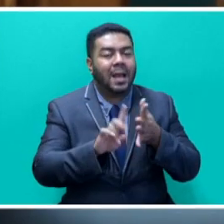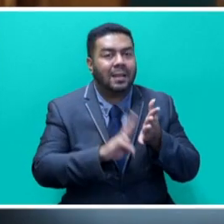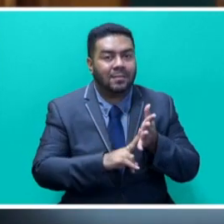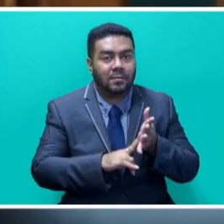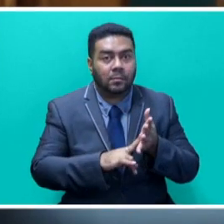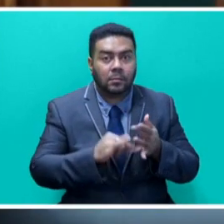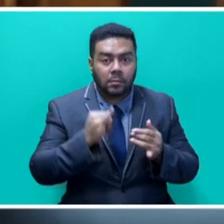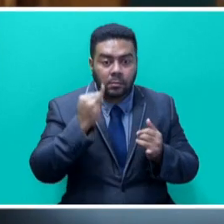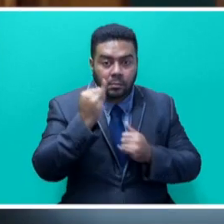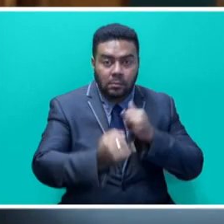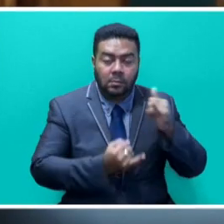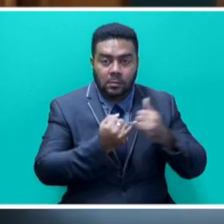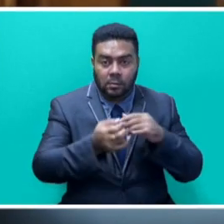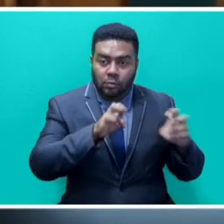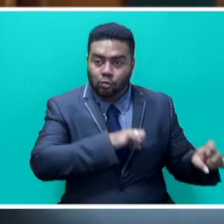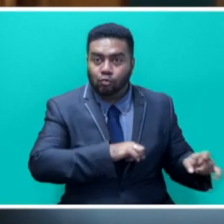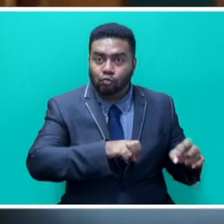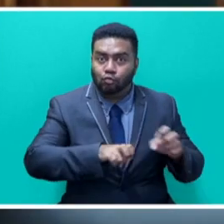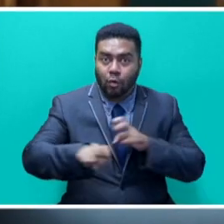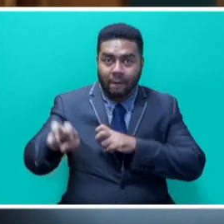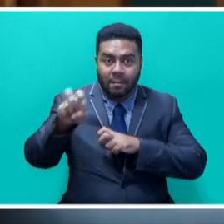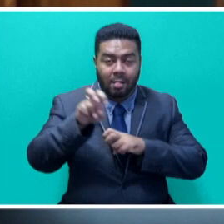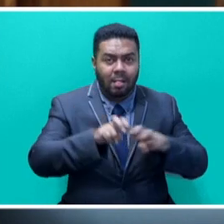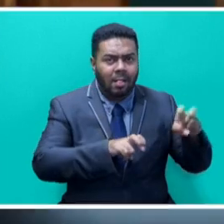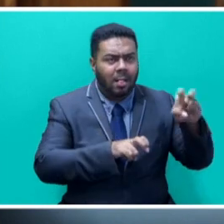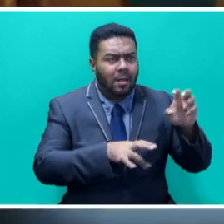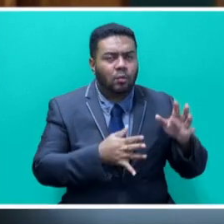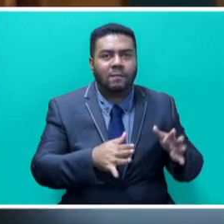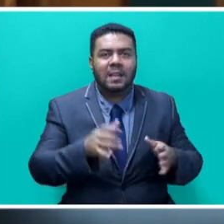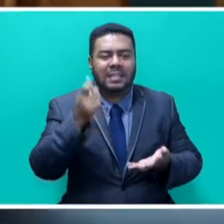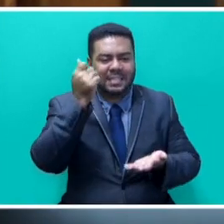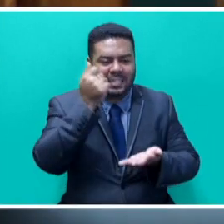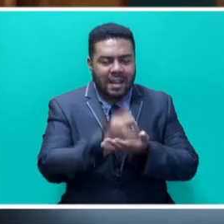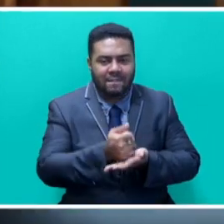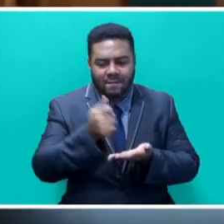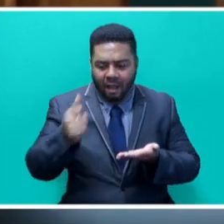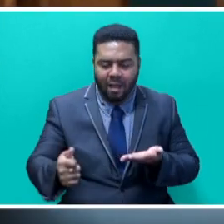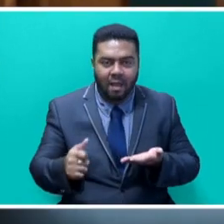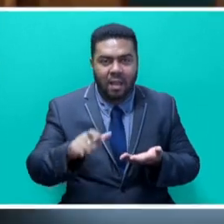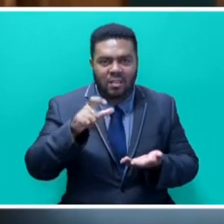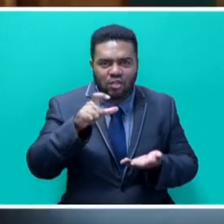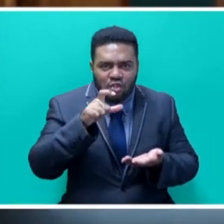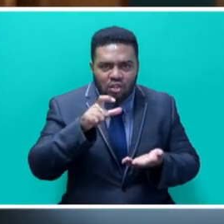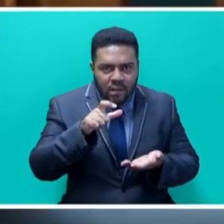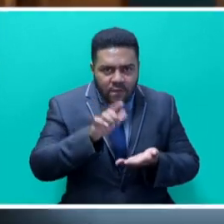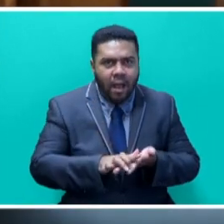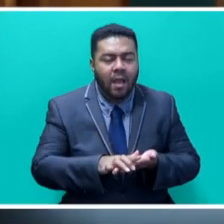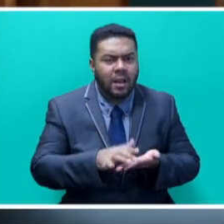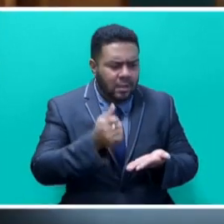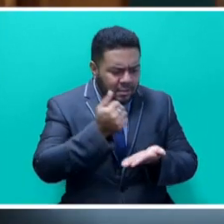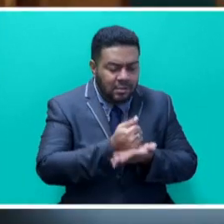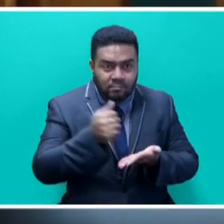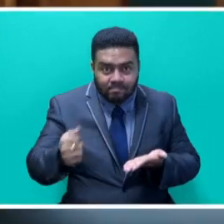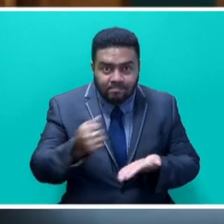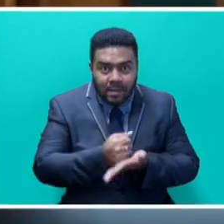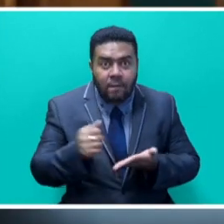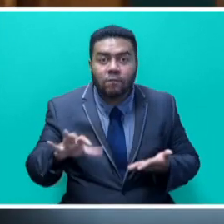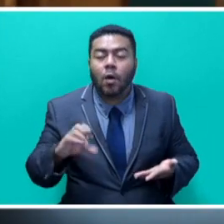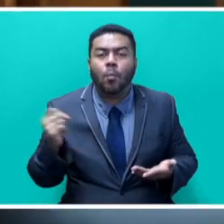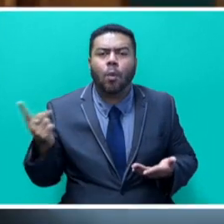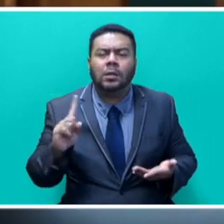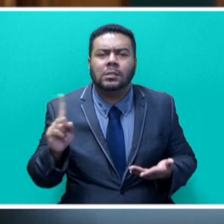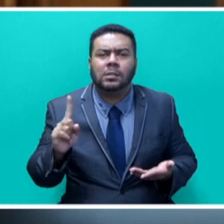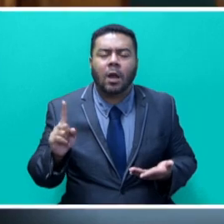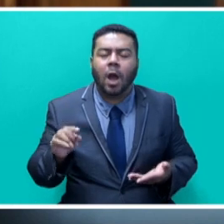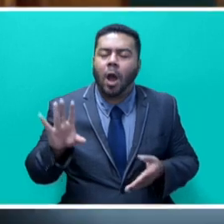has restricted visits by certifiers from abroad. But we are not just waiting for the borders to open. Mr.